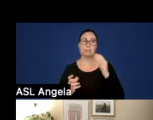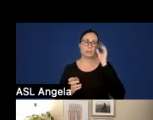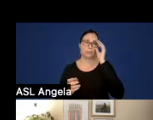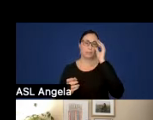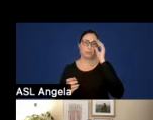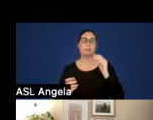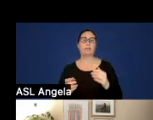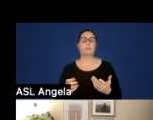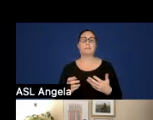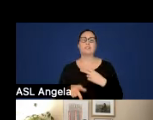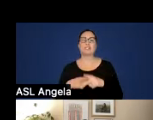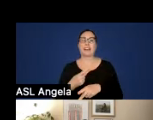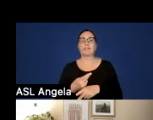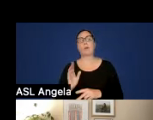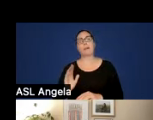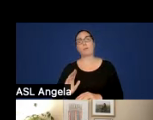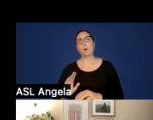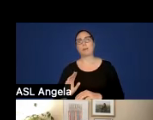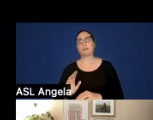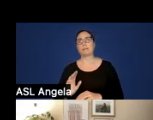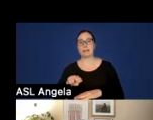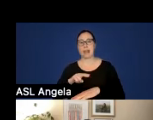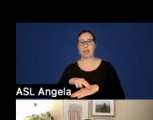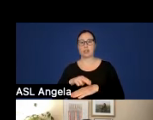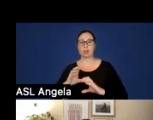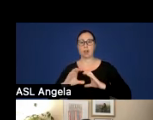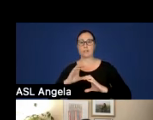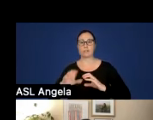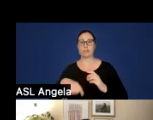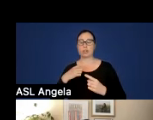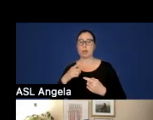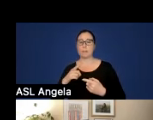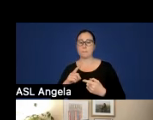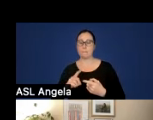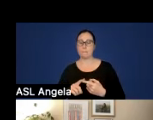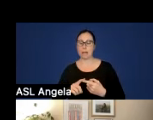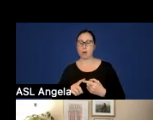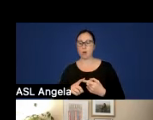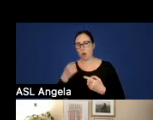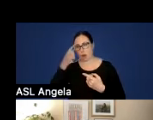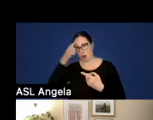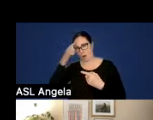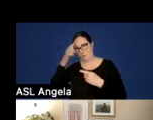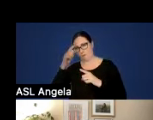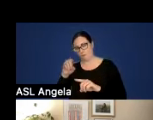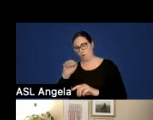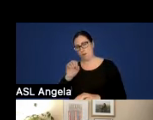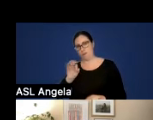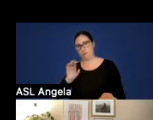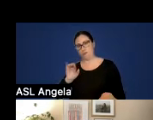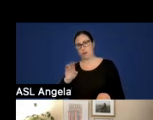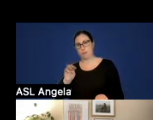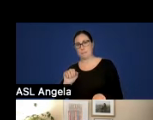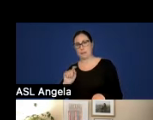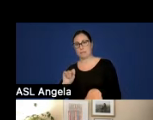like, there was a national conversation about affirmative consent in sexual violence, instead of